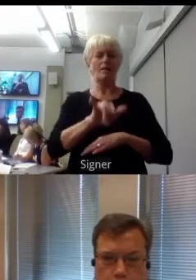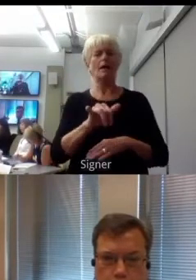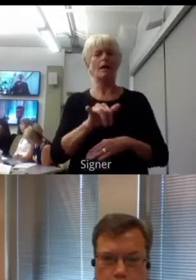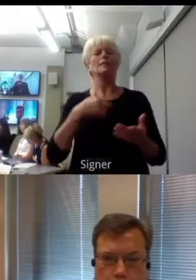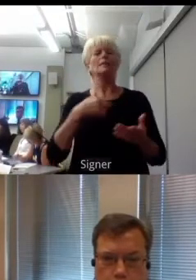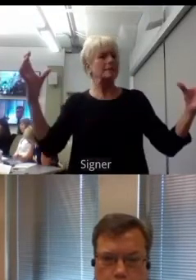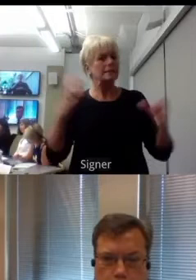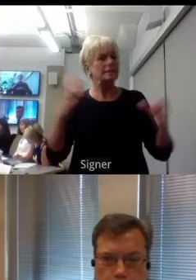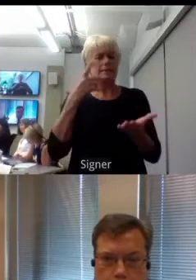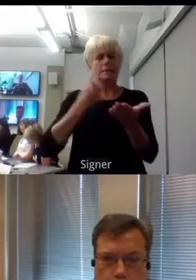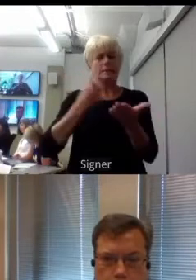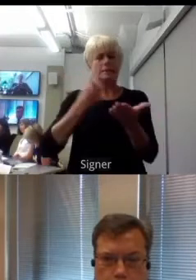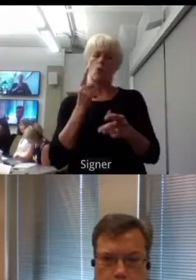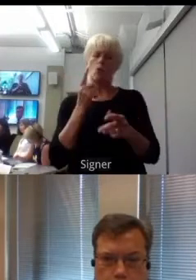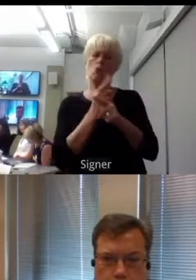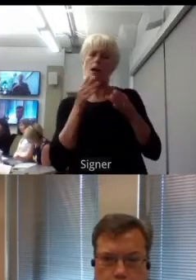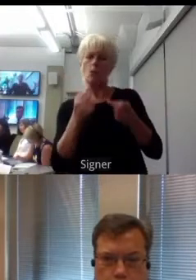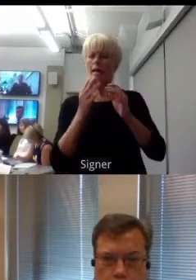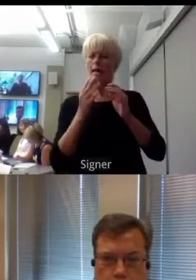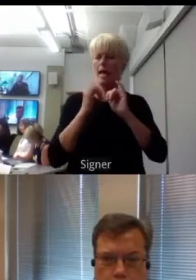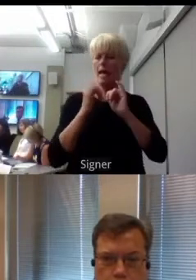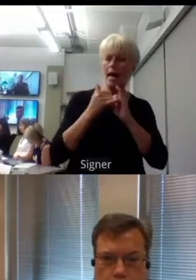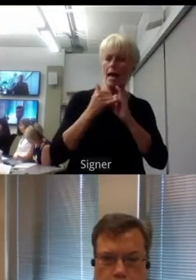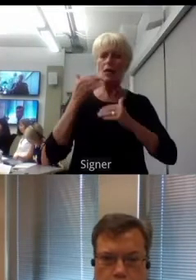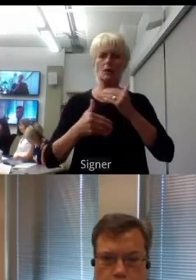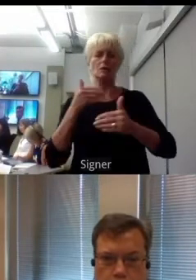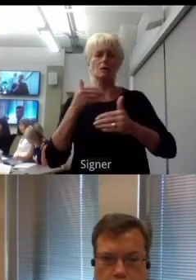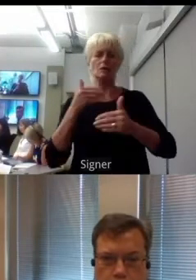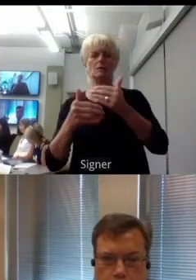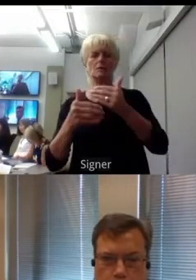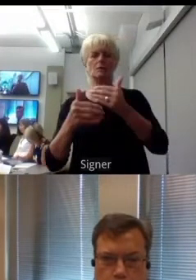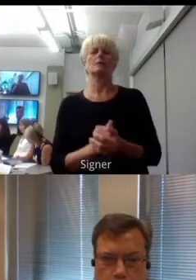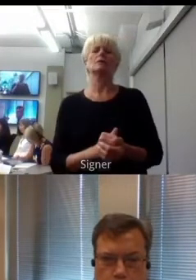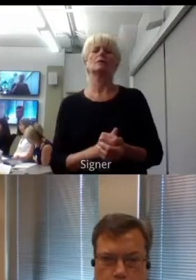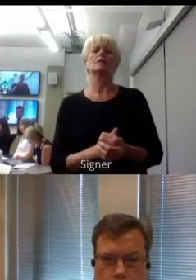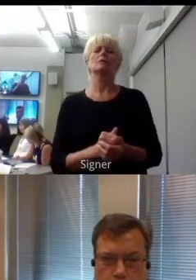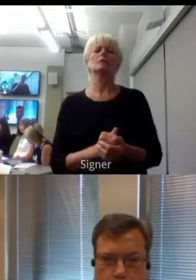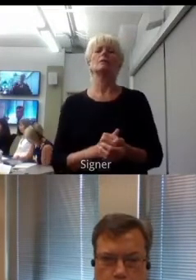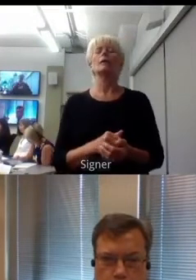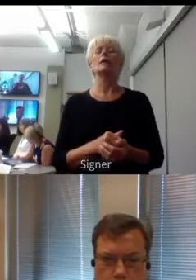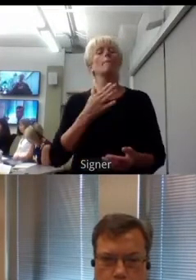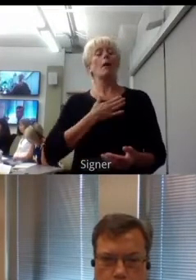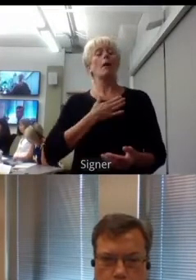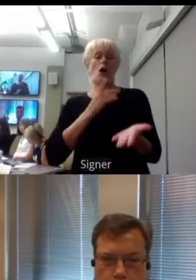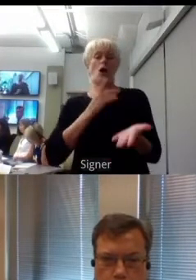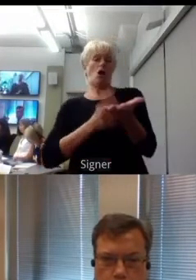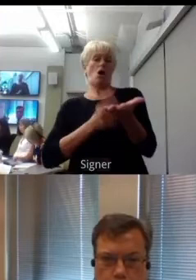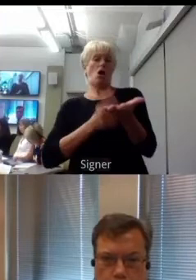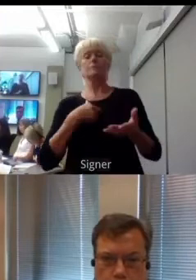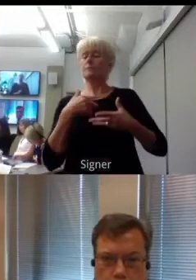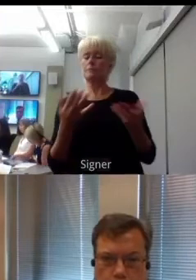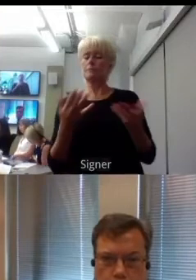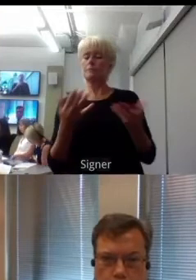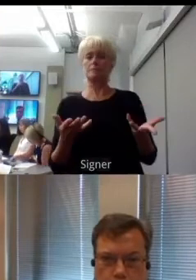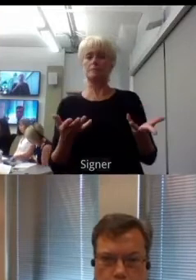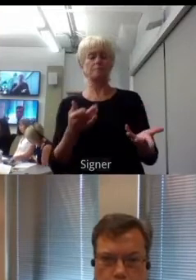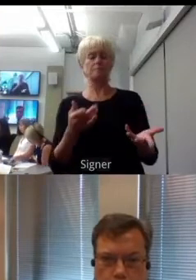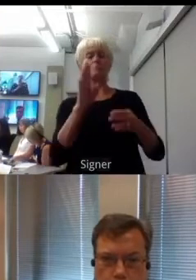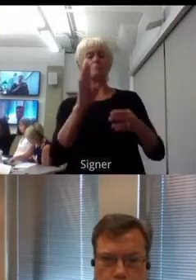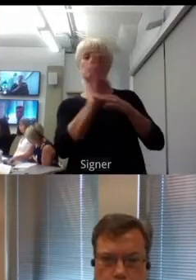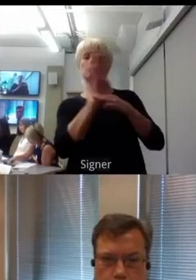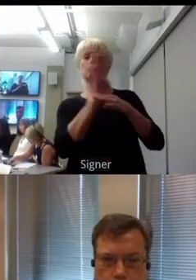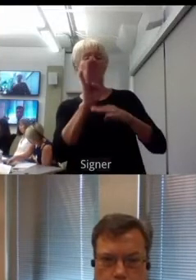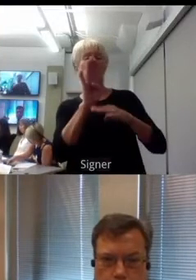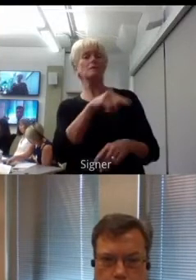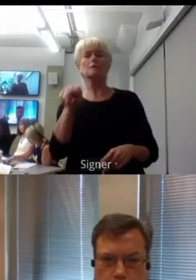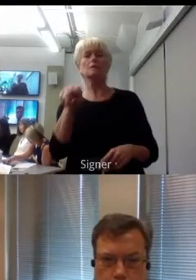one of the arguments I used with them is, look, industry, businesses, you don't want to have to make